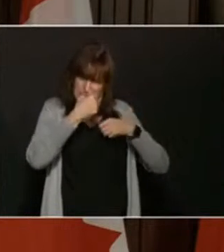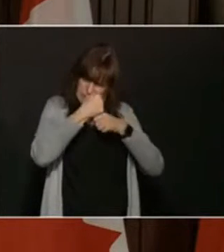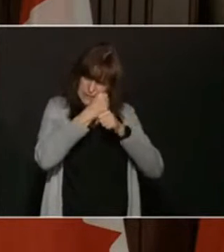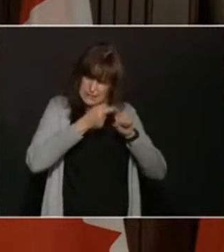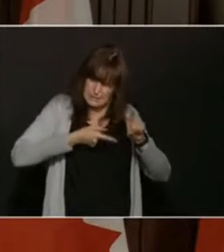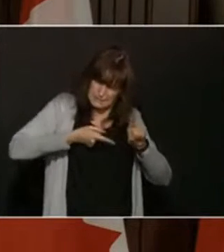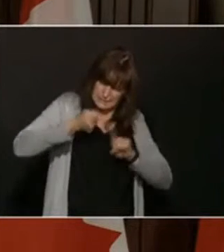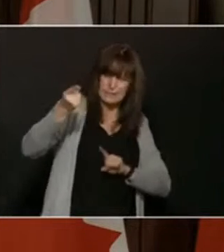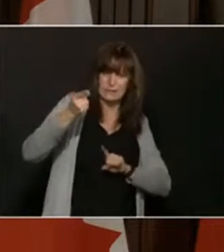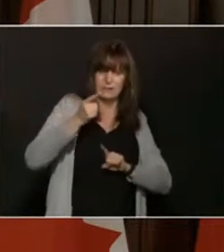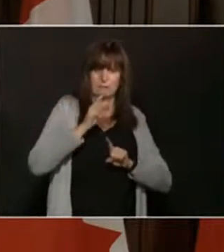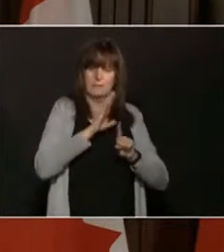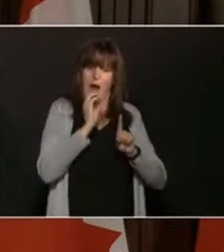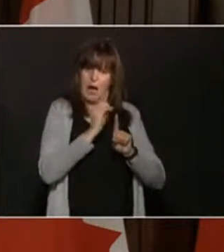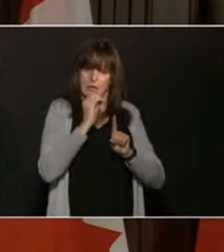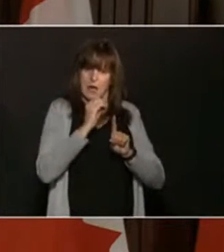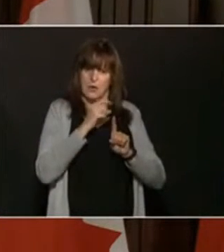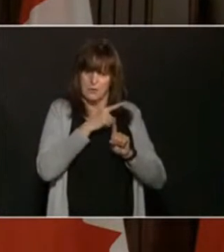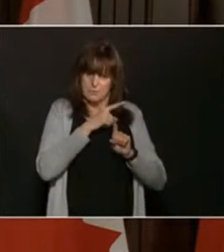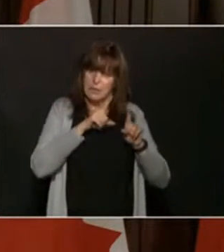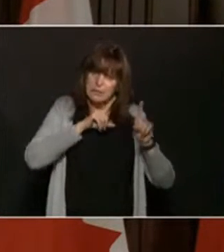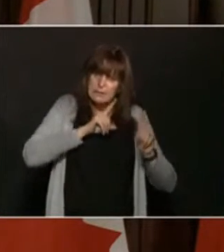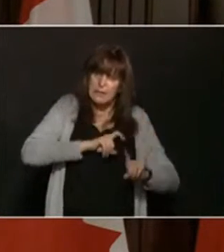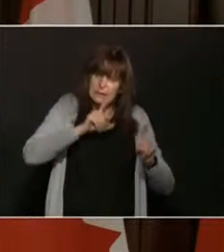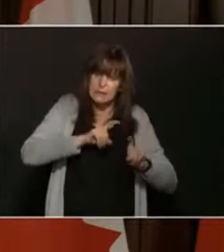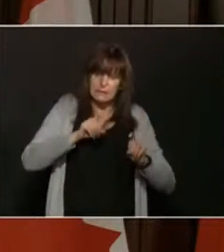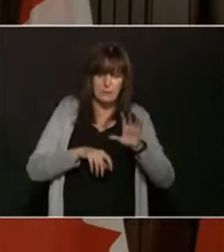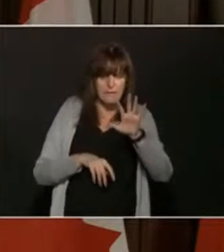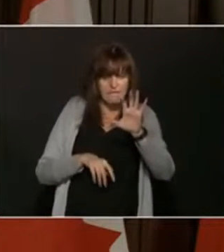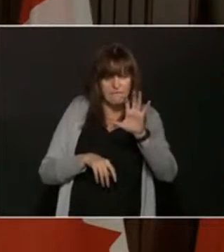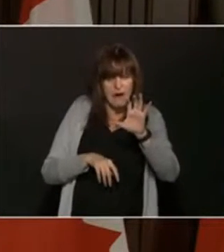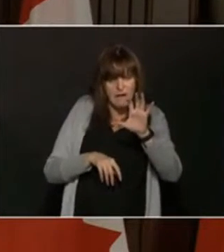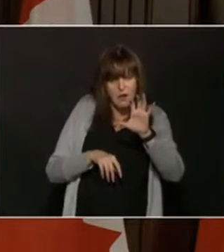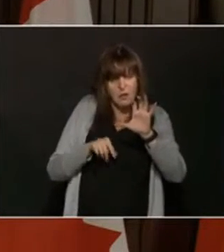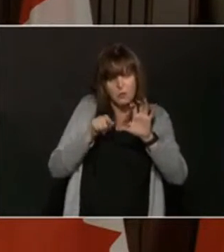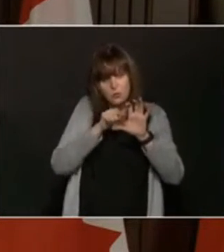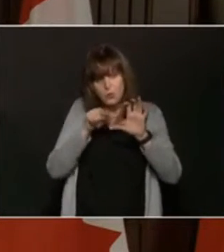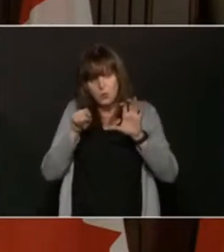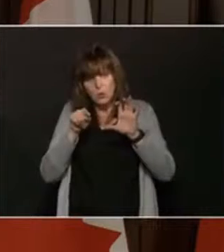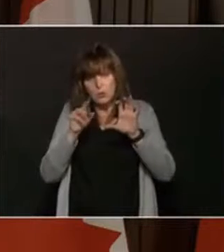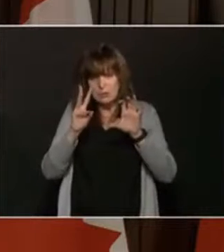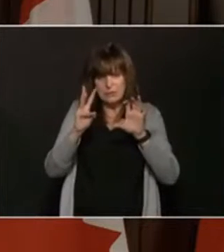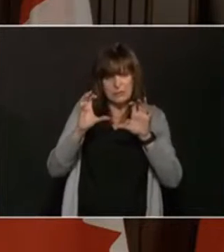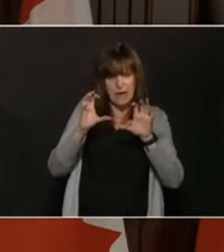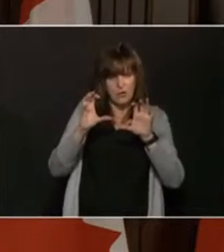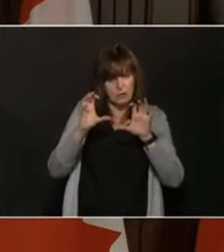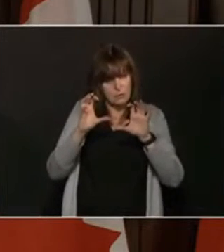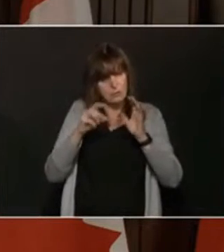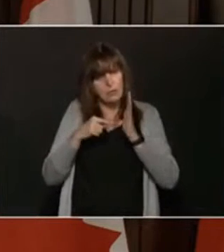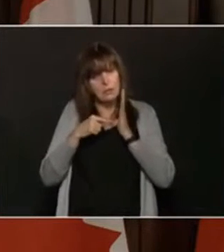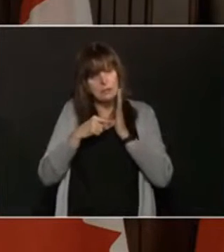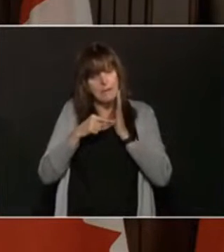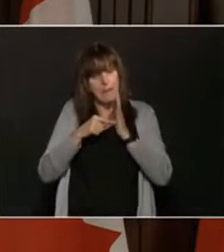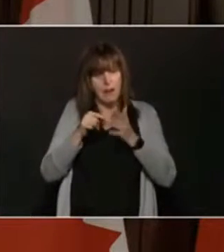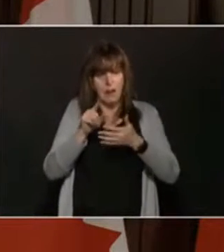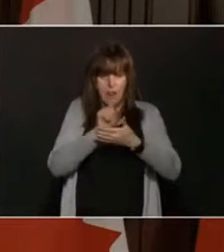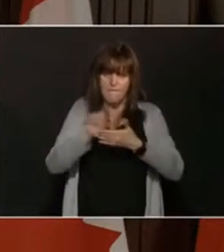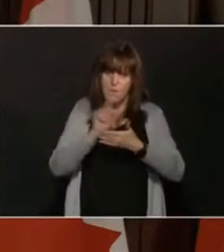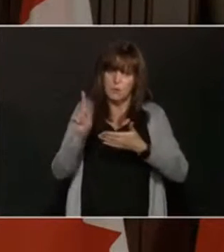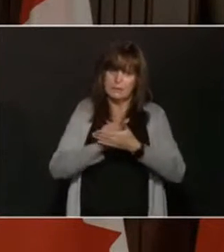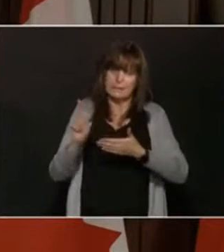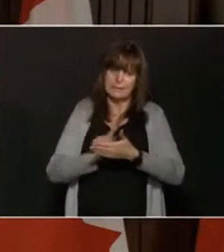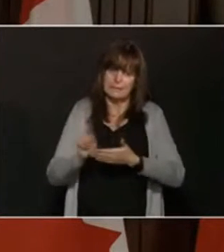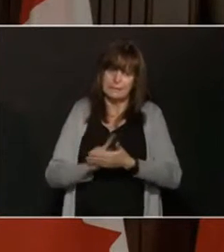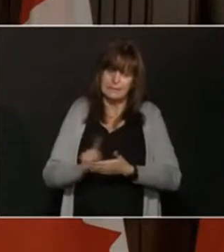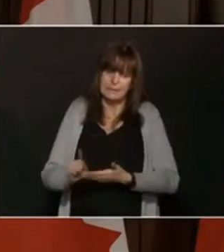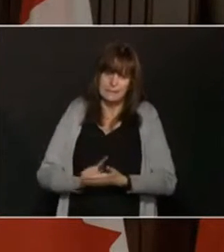testing 500 to 600 samples a week. Other labs are testing as well. And, luckily so far